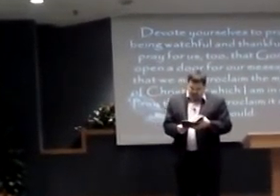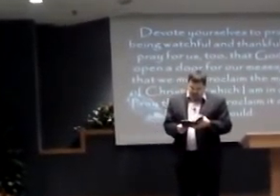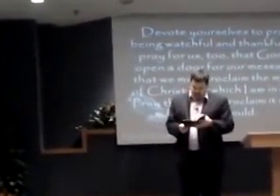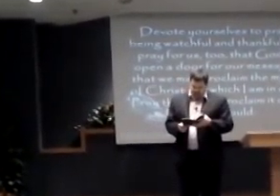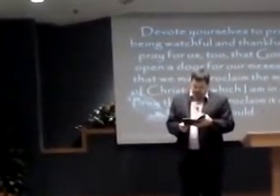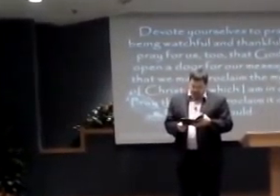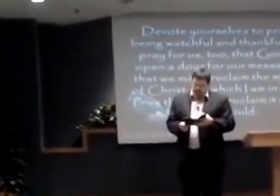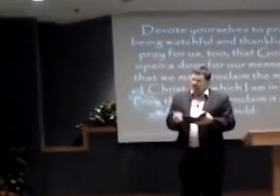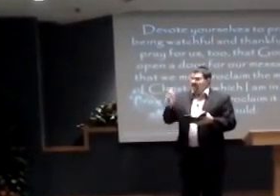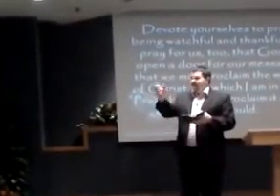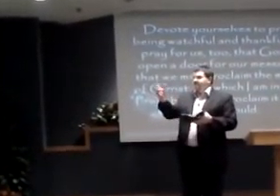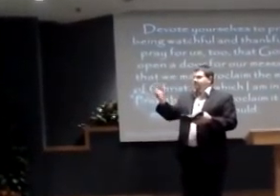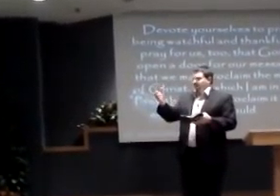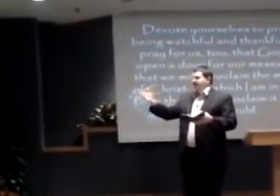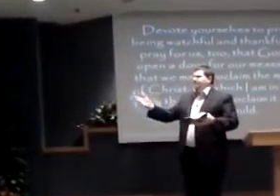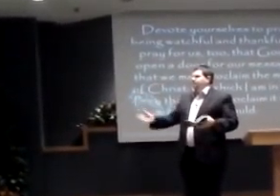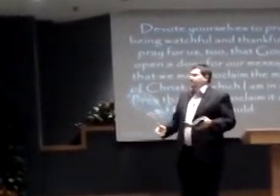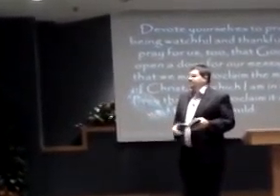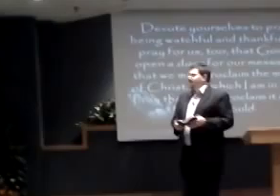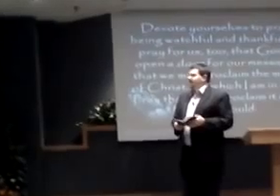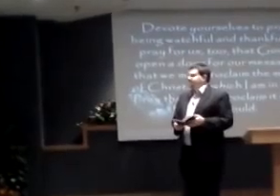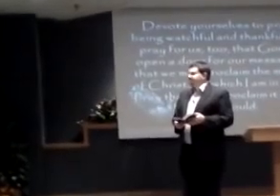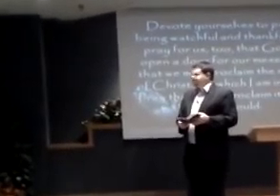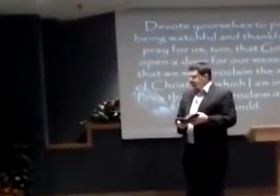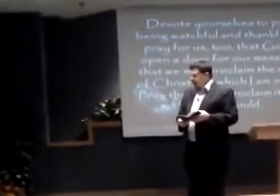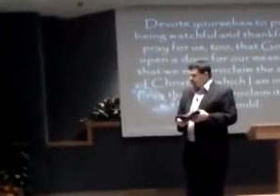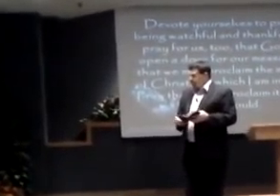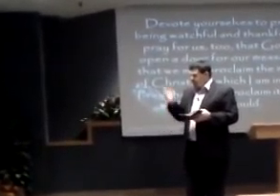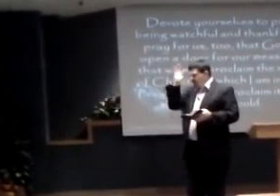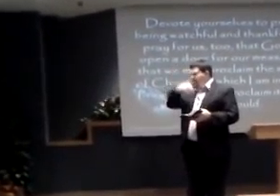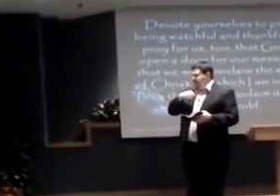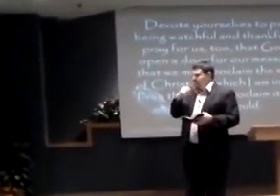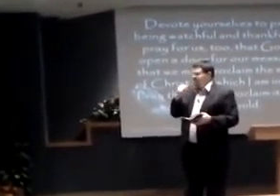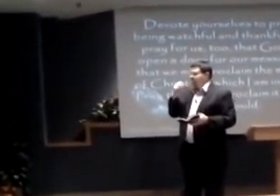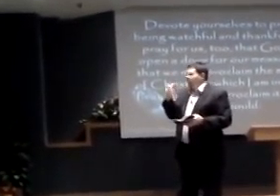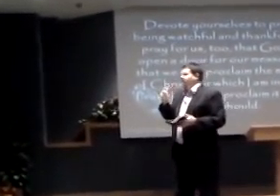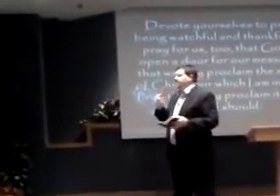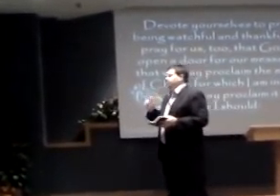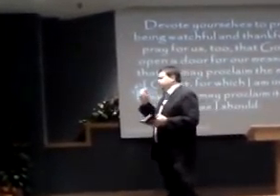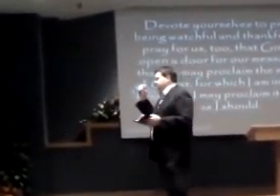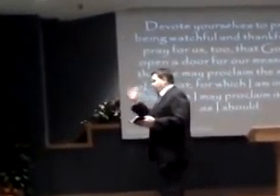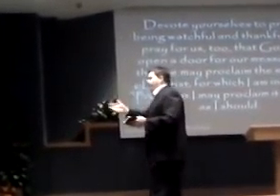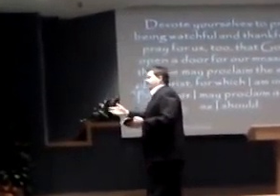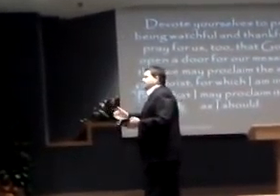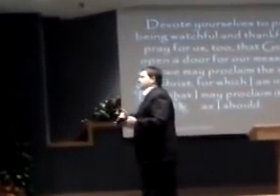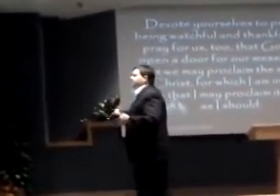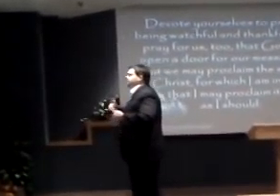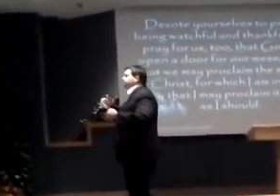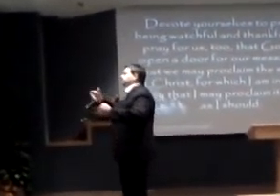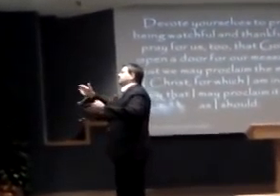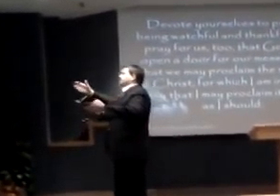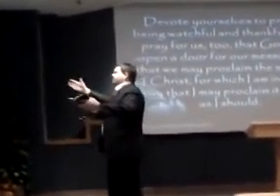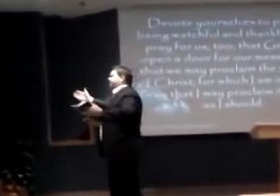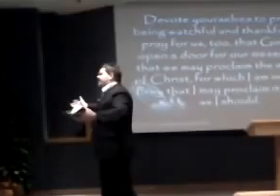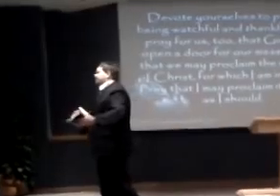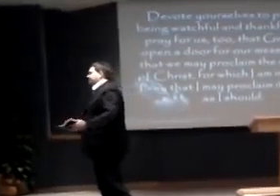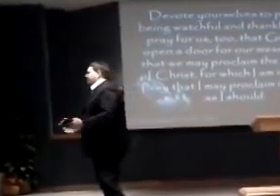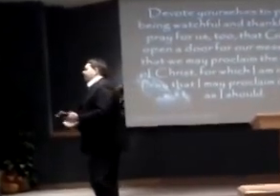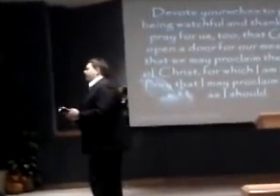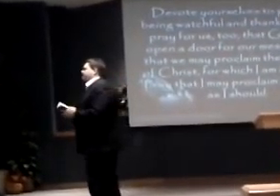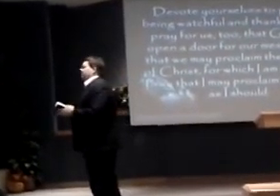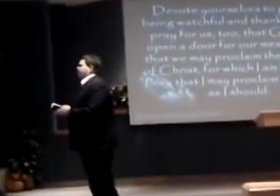thanksgiving. That is language, is it not? And since he's talking to the body, he's talking to the family